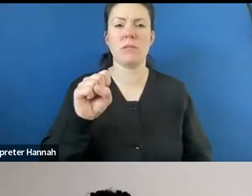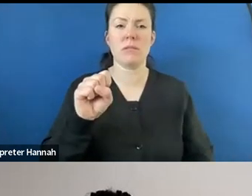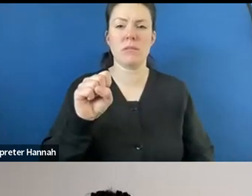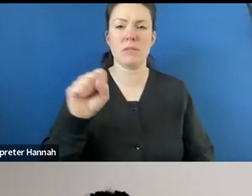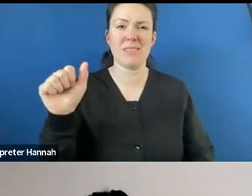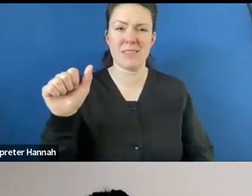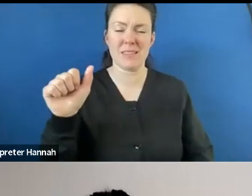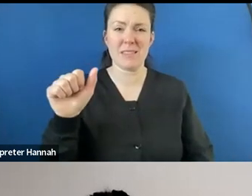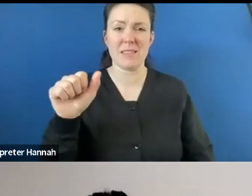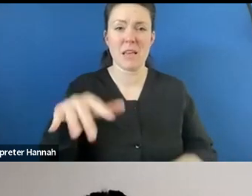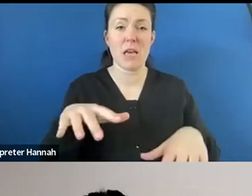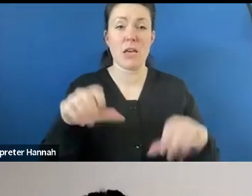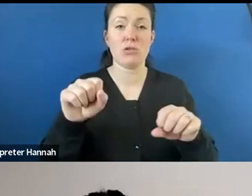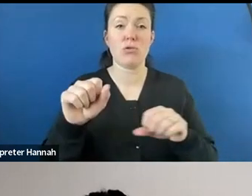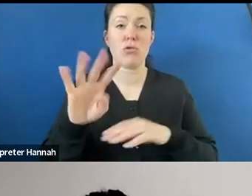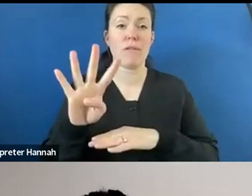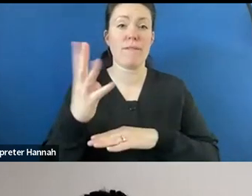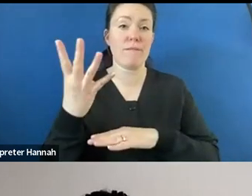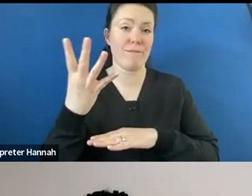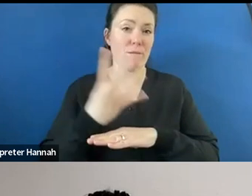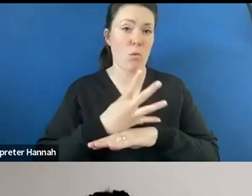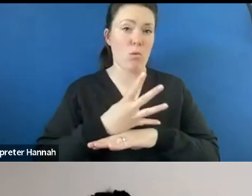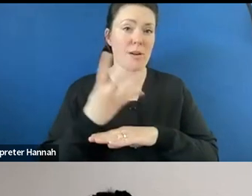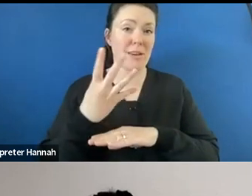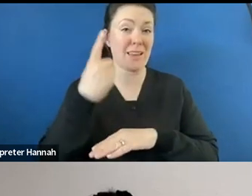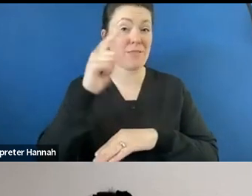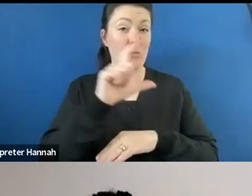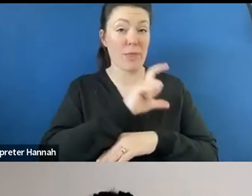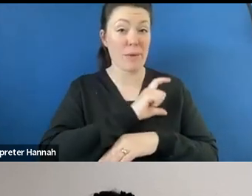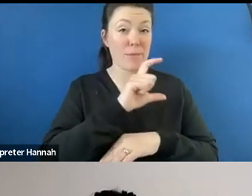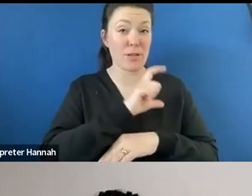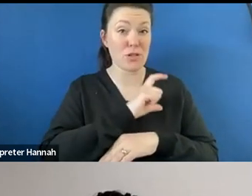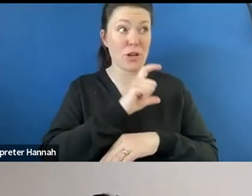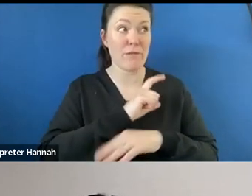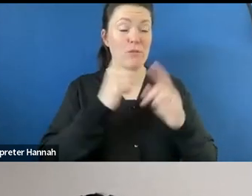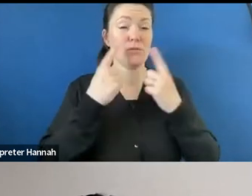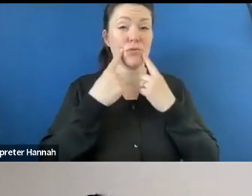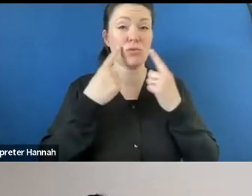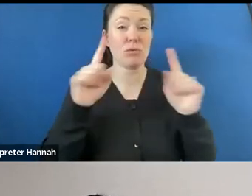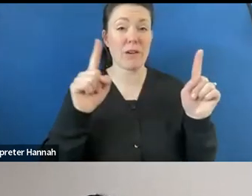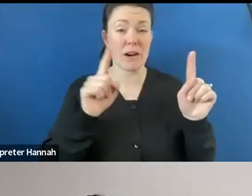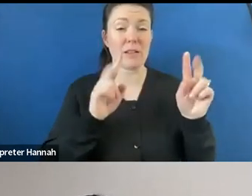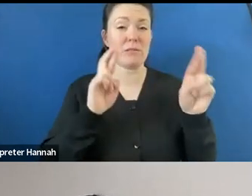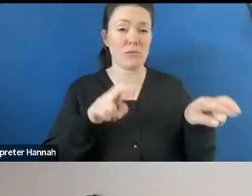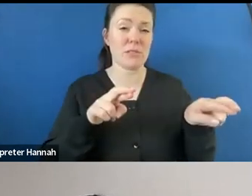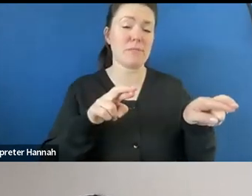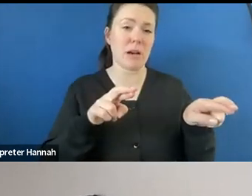took 4 days for a police officer to finally respond,